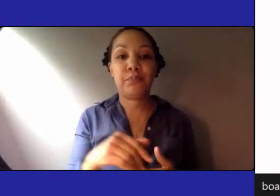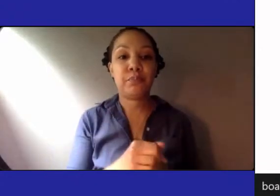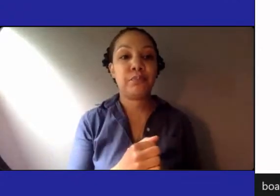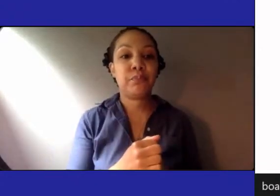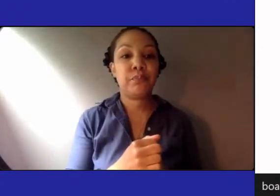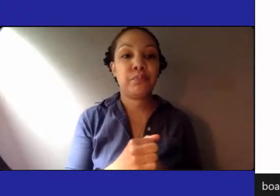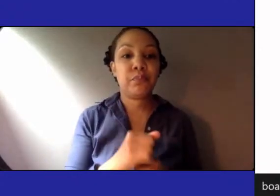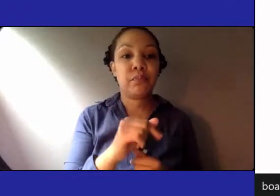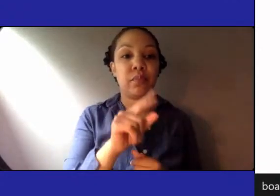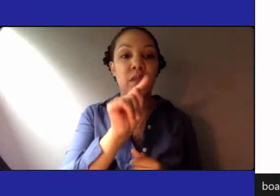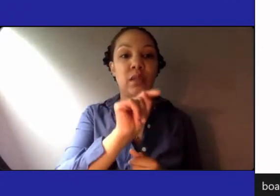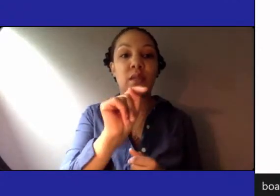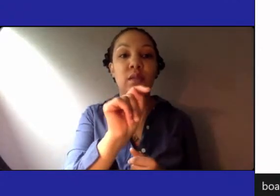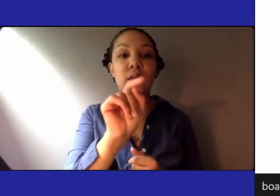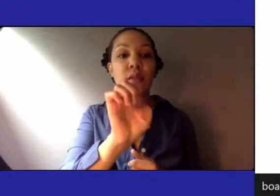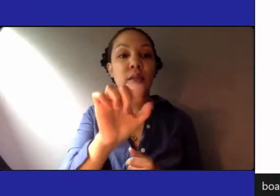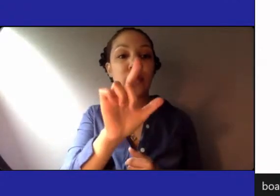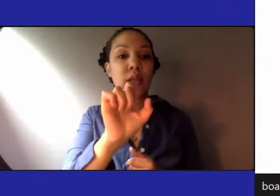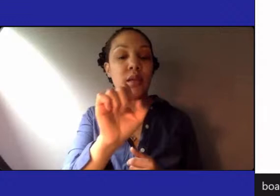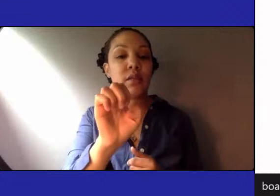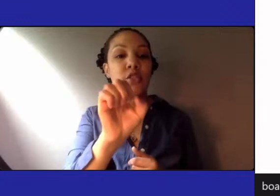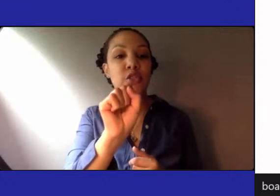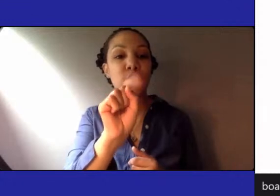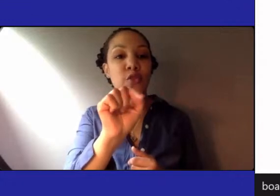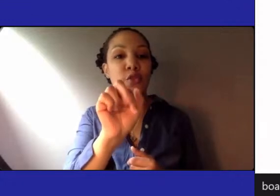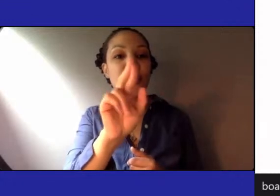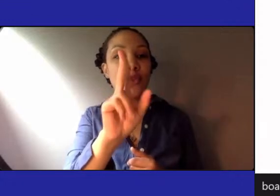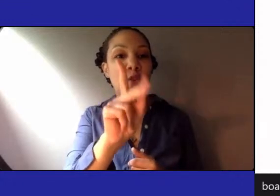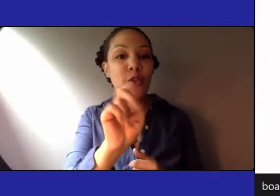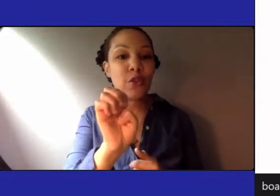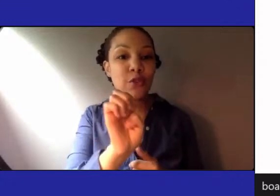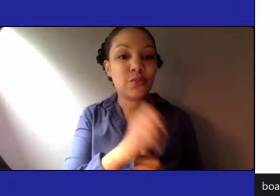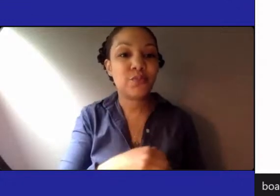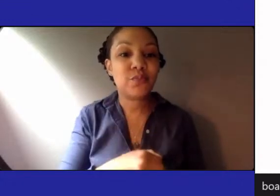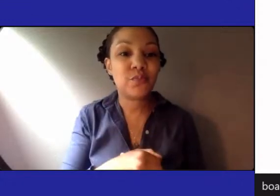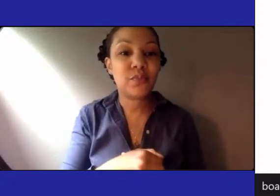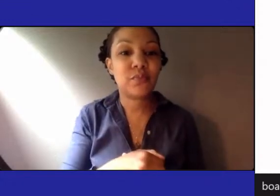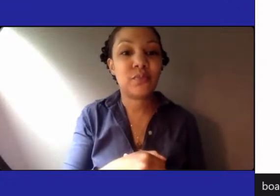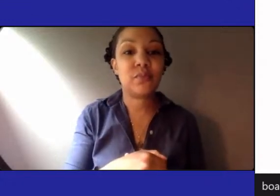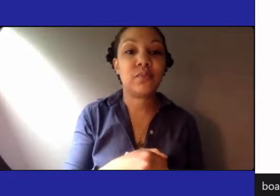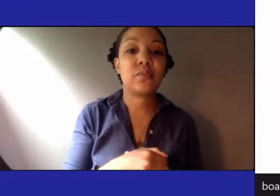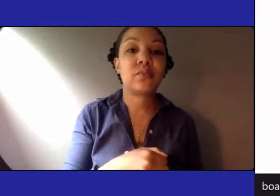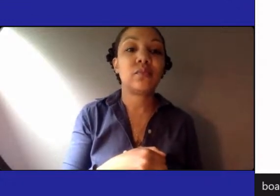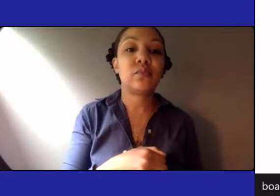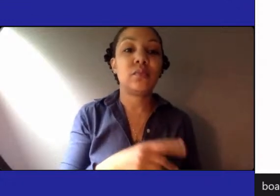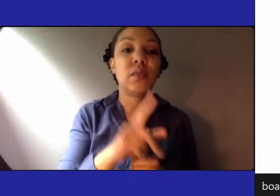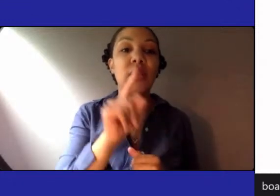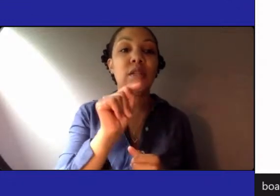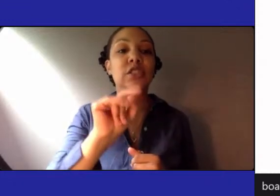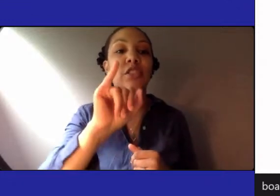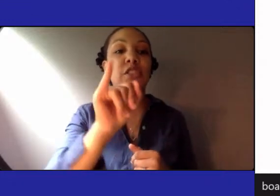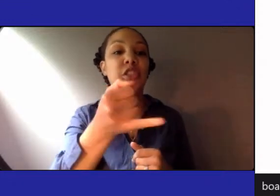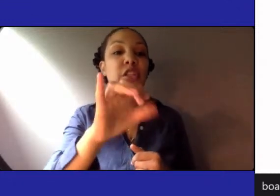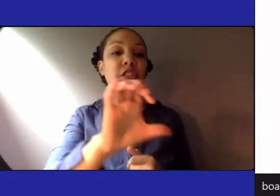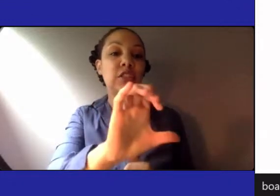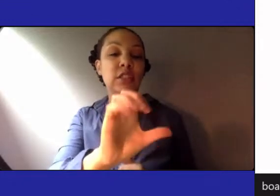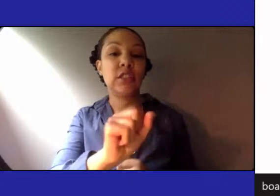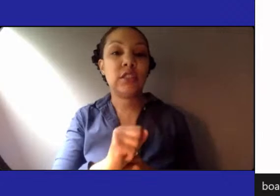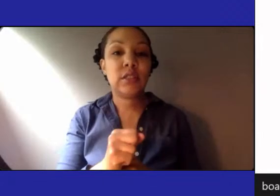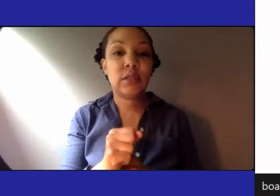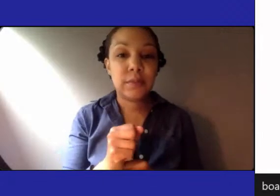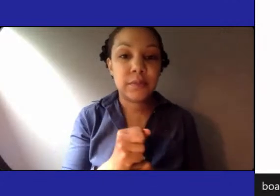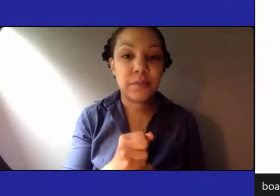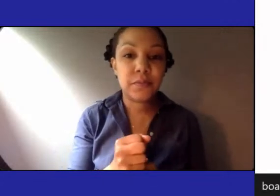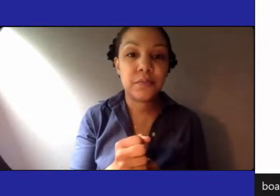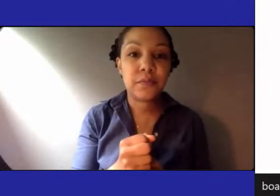Oh, there it is. Okay, got it. Perfect. So good morning, everyone. Donnie Bell, neurointerventional physician at Kings